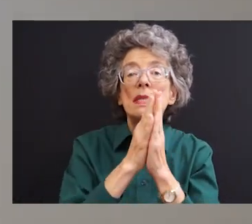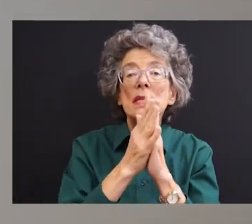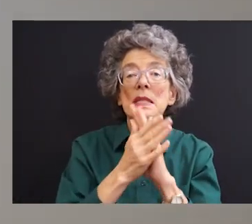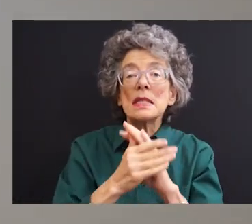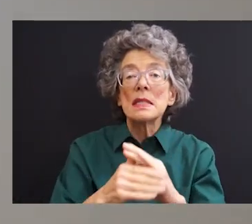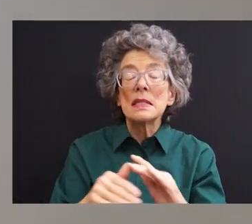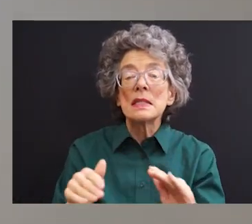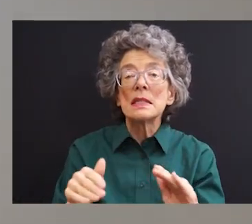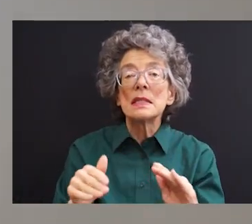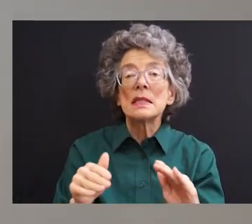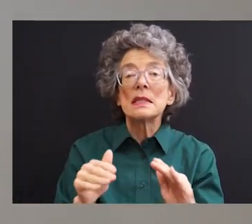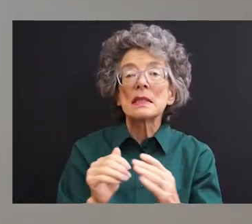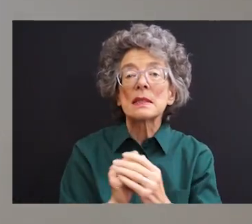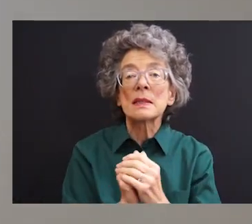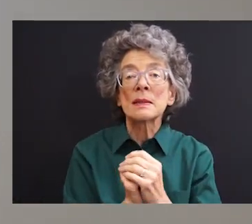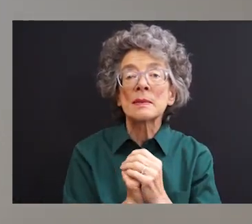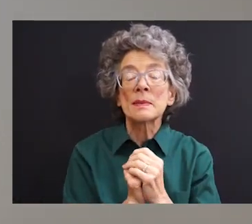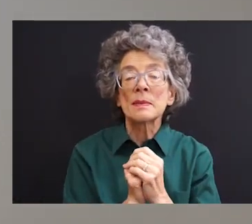peace.